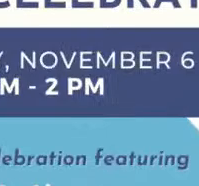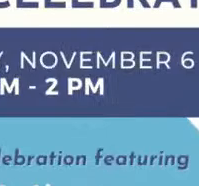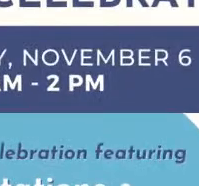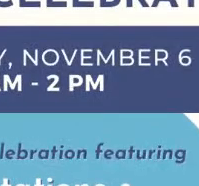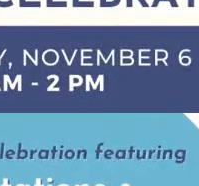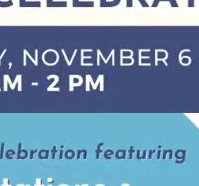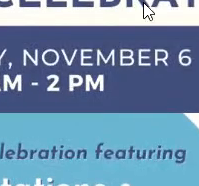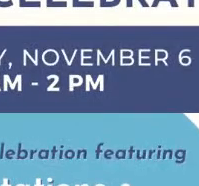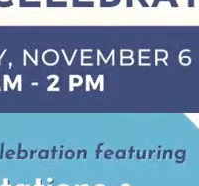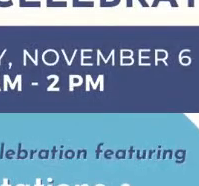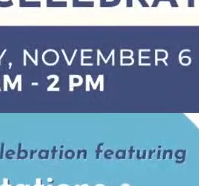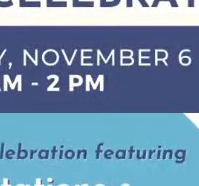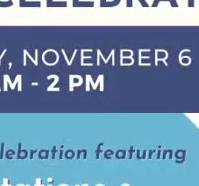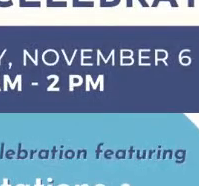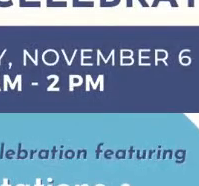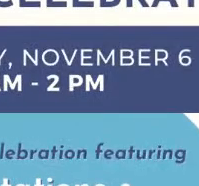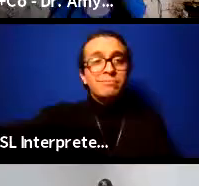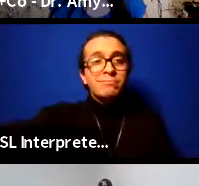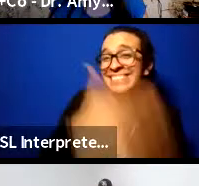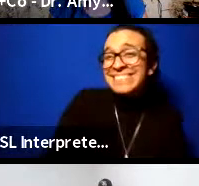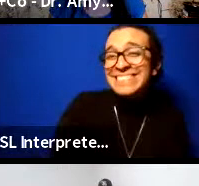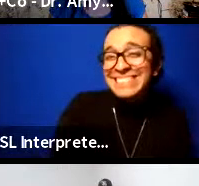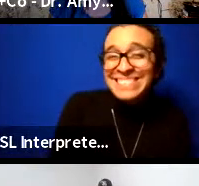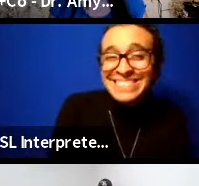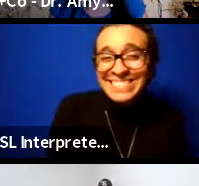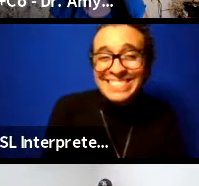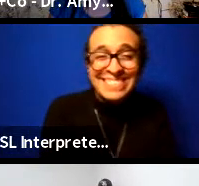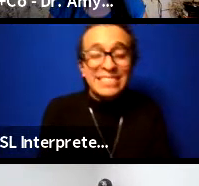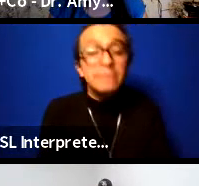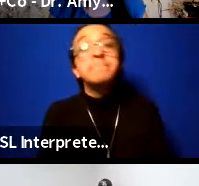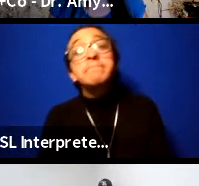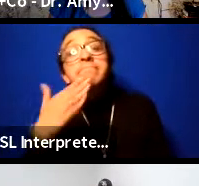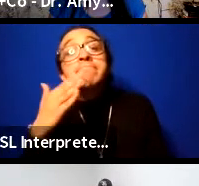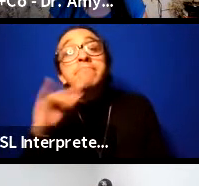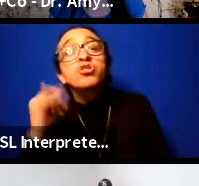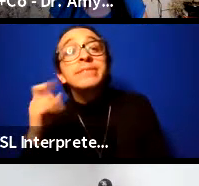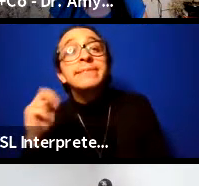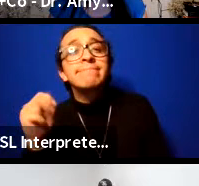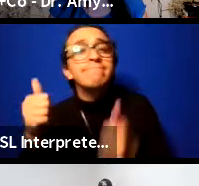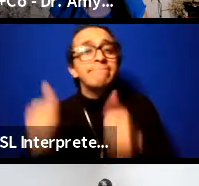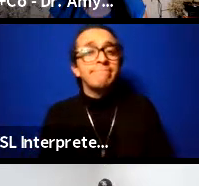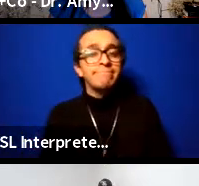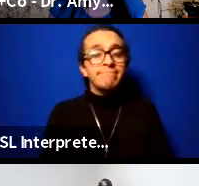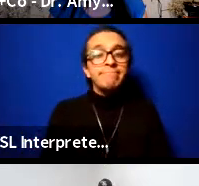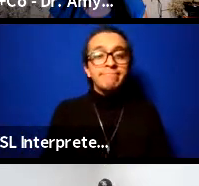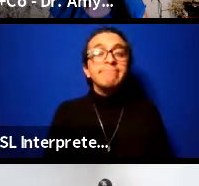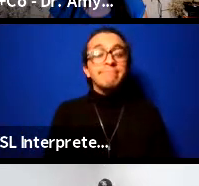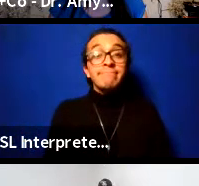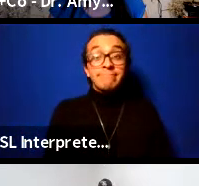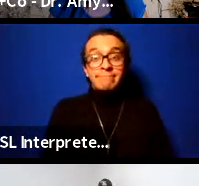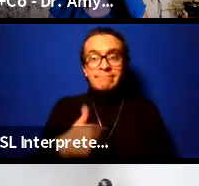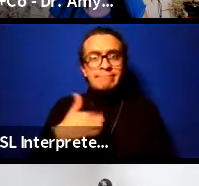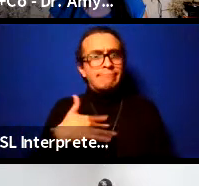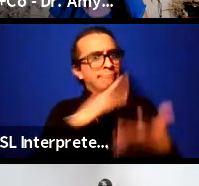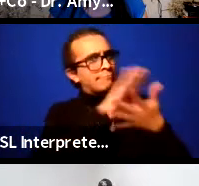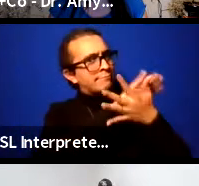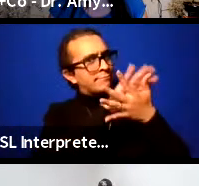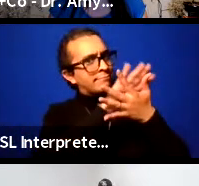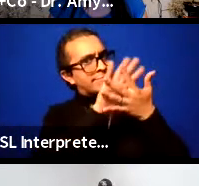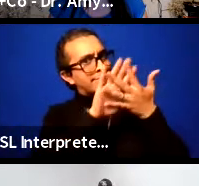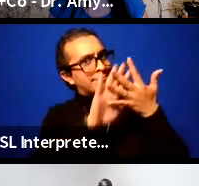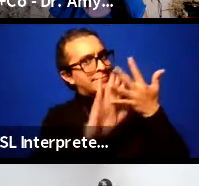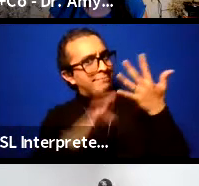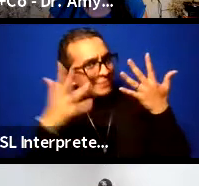But that's it. Thank you. Thank you for that update. I believe those are all of our updates for